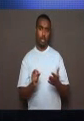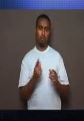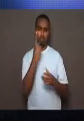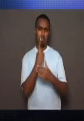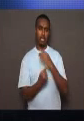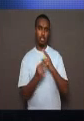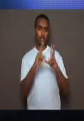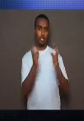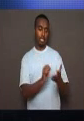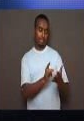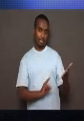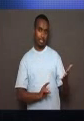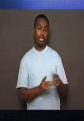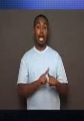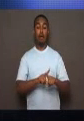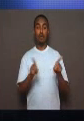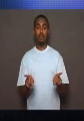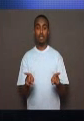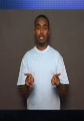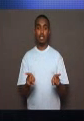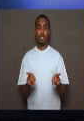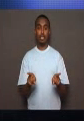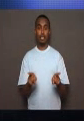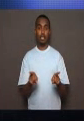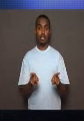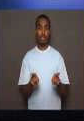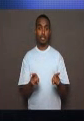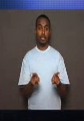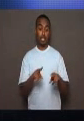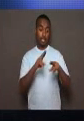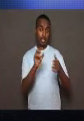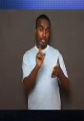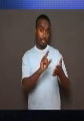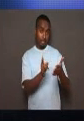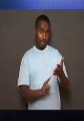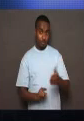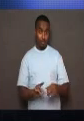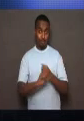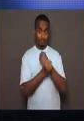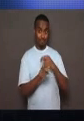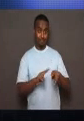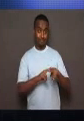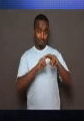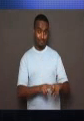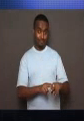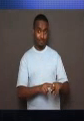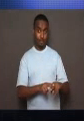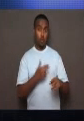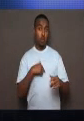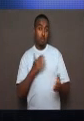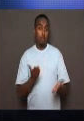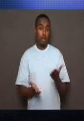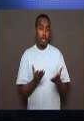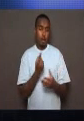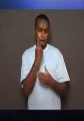particular text. However, depending on the text, we may be able to be even